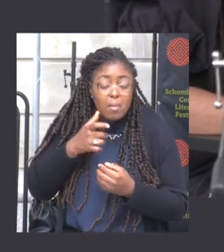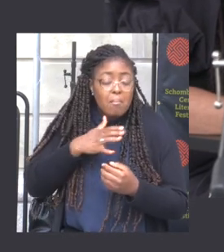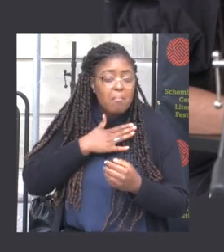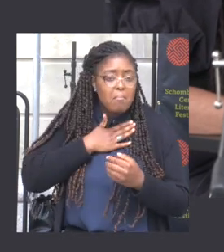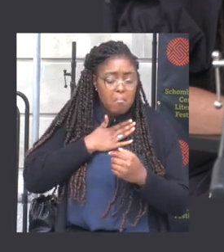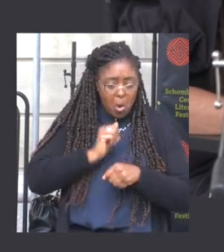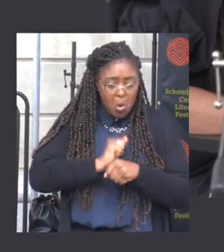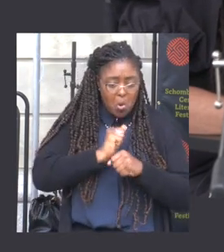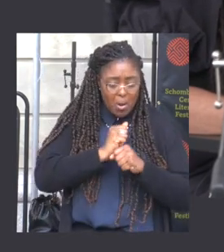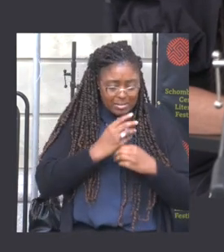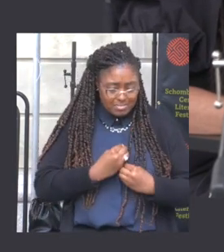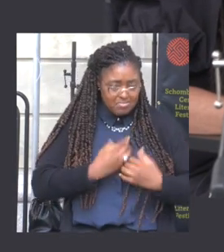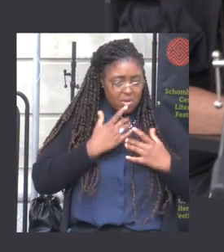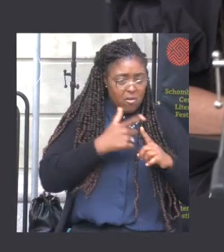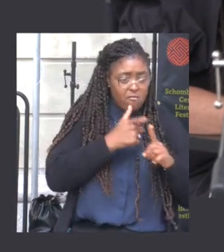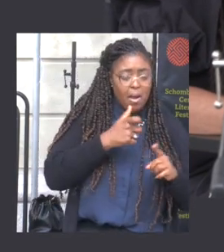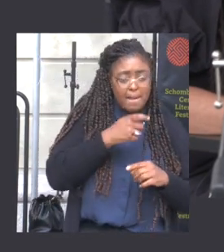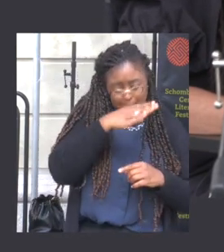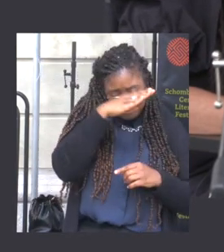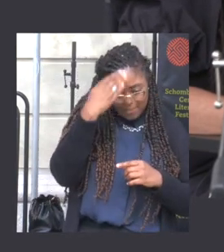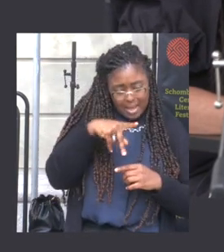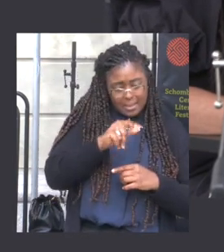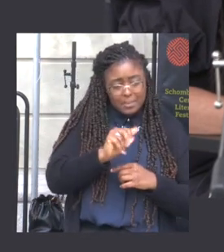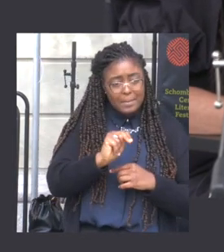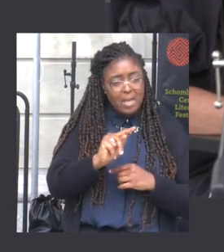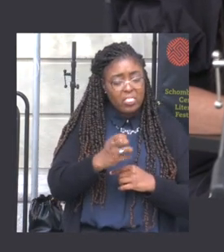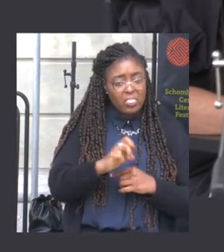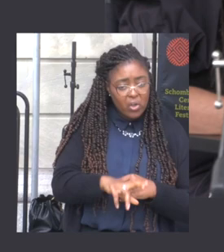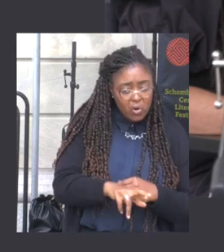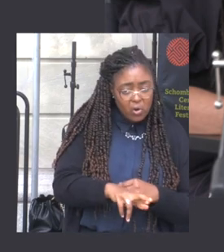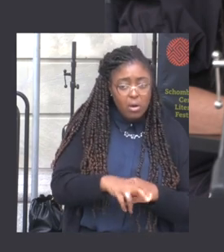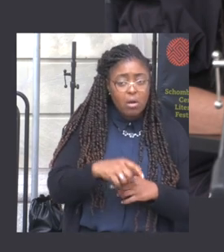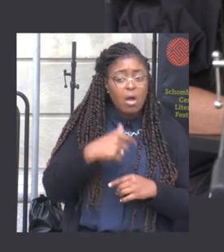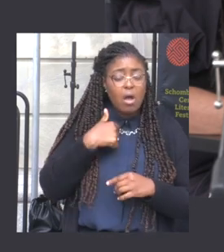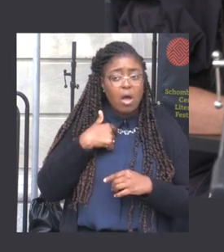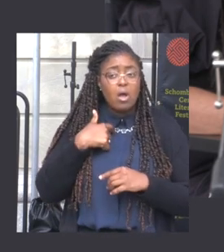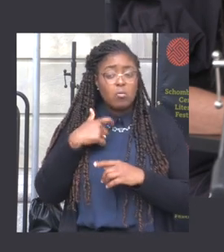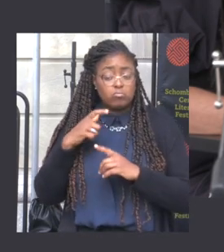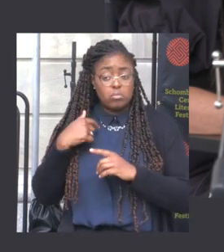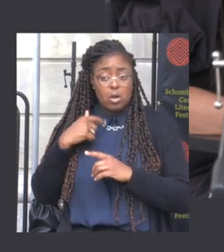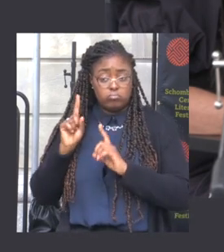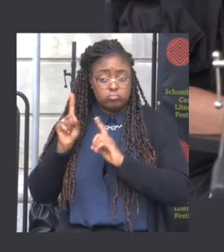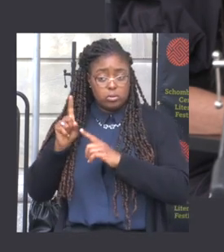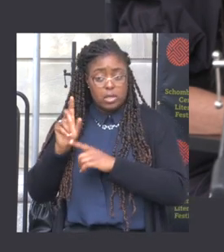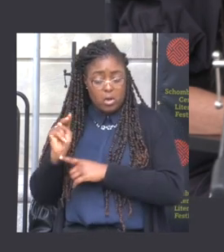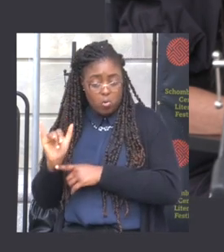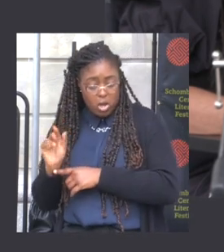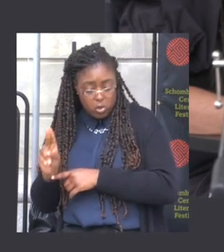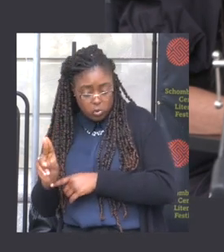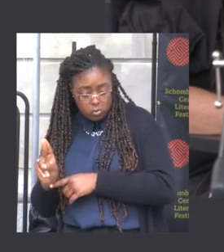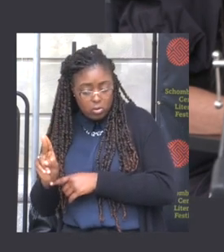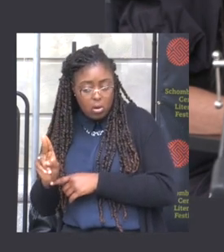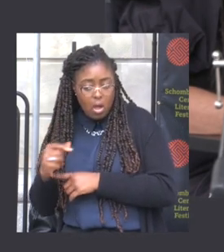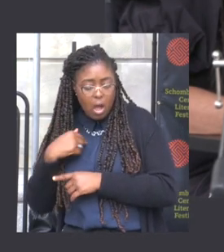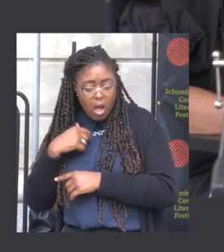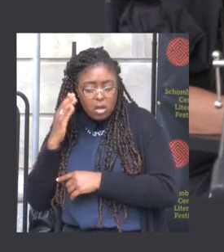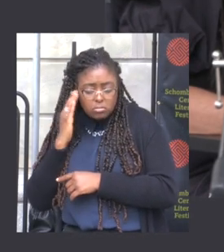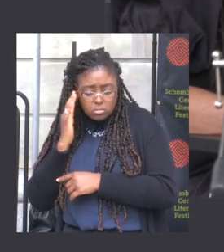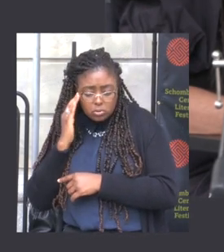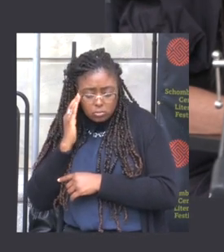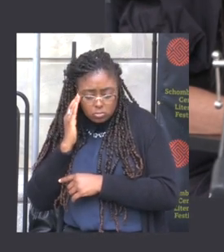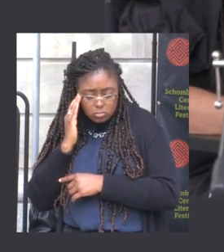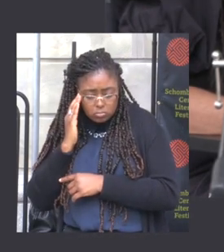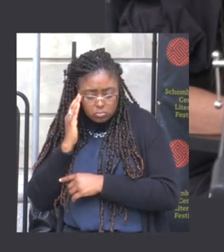You know, when I was a graduate student at NYU, I knew that they were more than the way that the popular media and the government